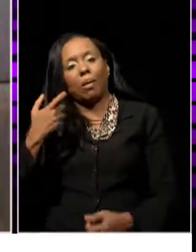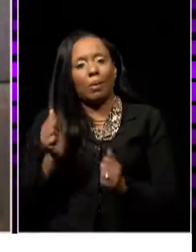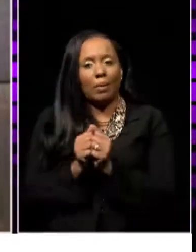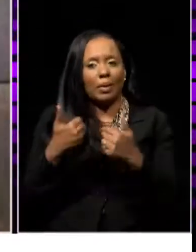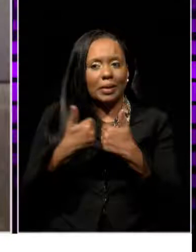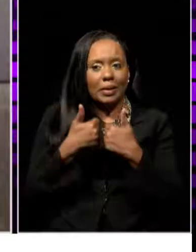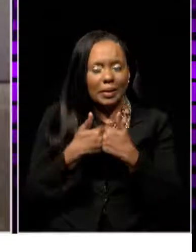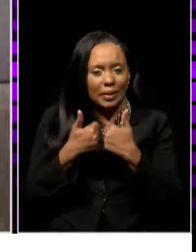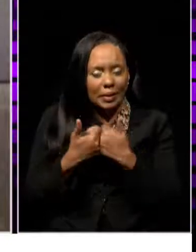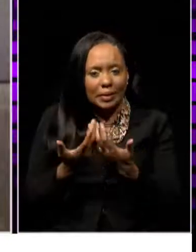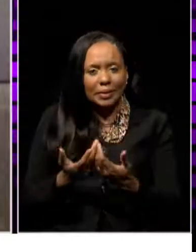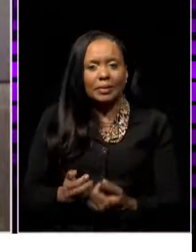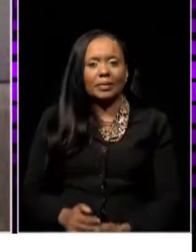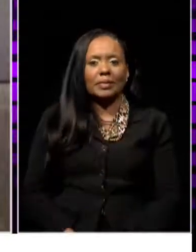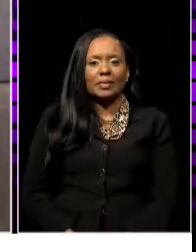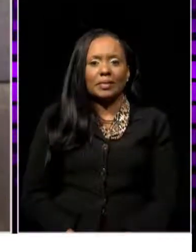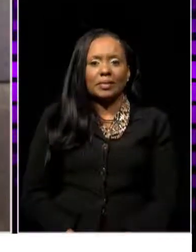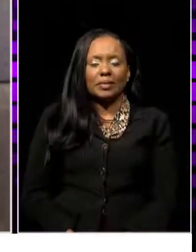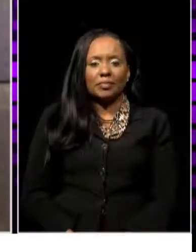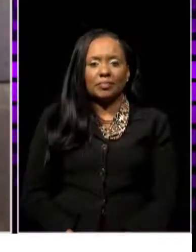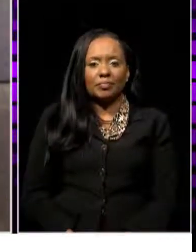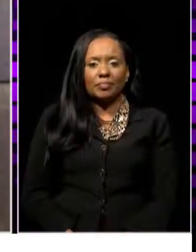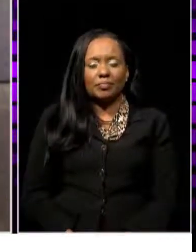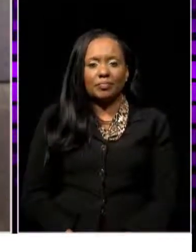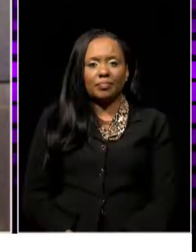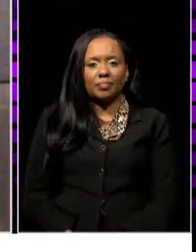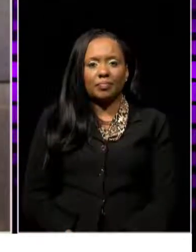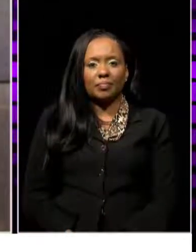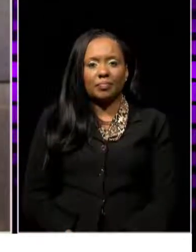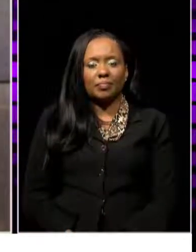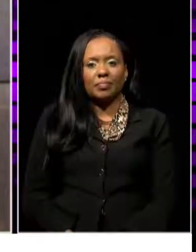be distractive too. But the thing is, it allows